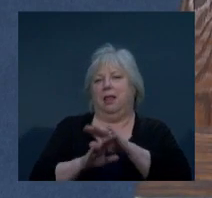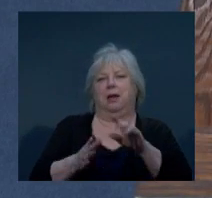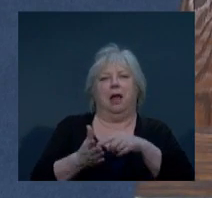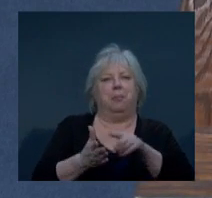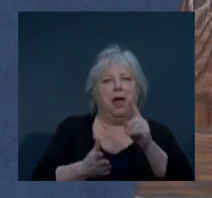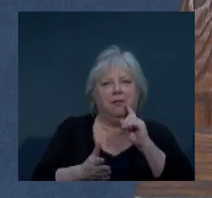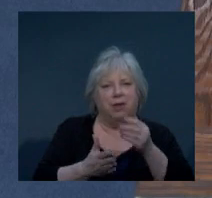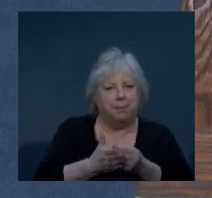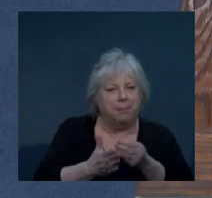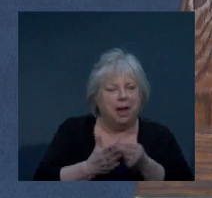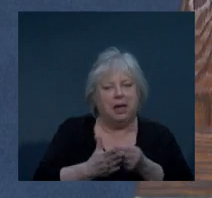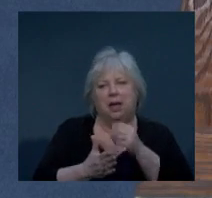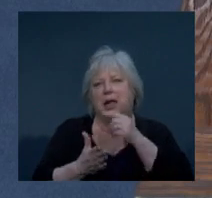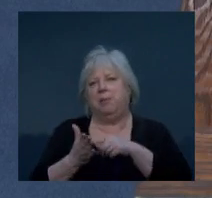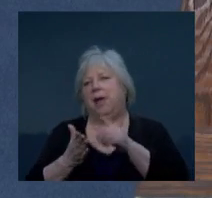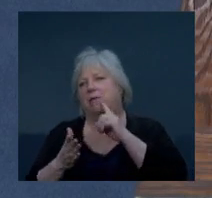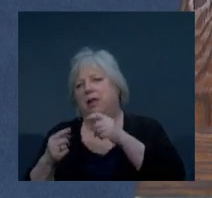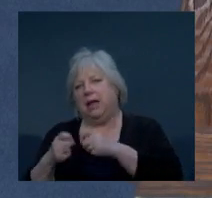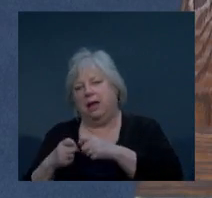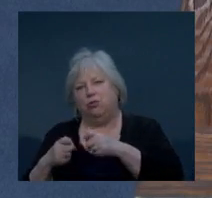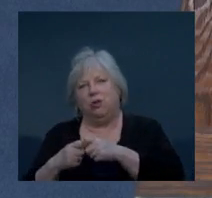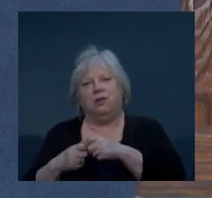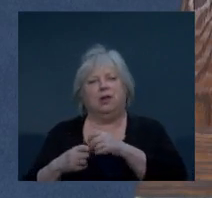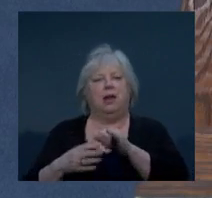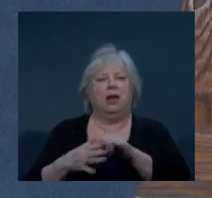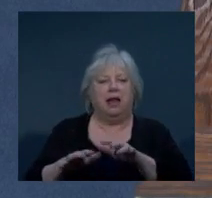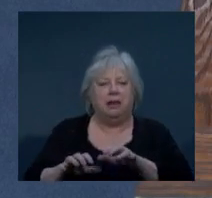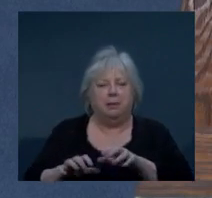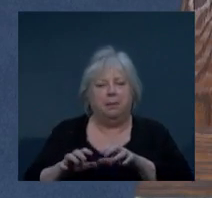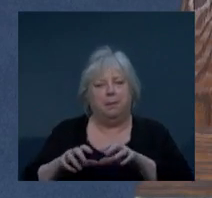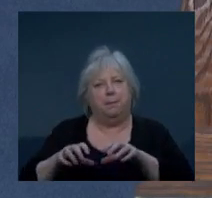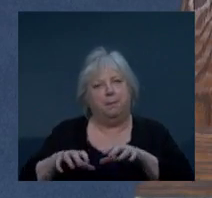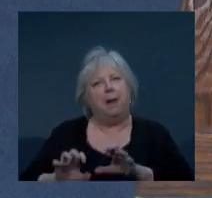water or for the electricity that is running the pump.